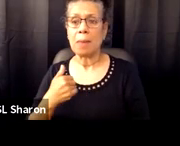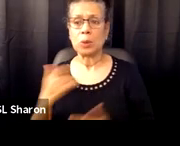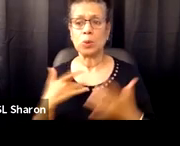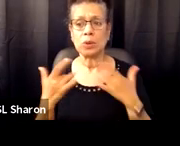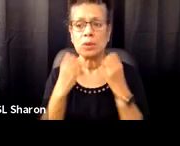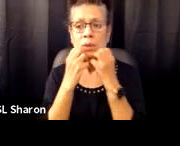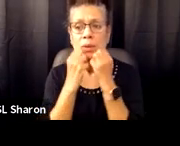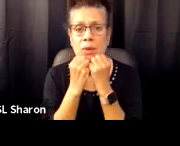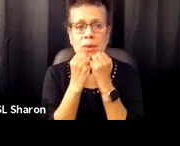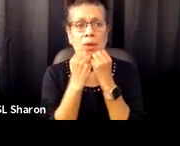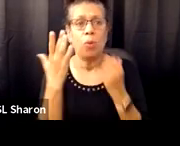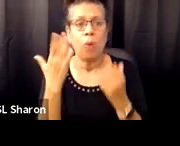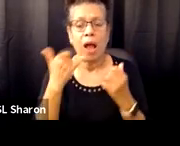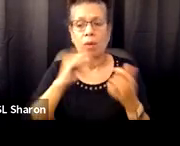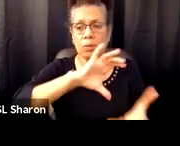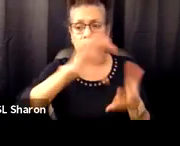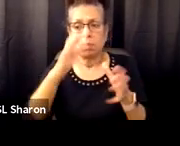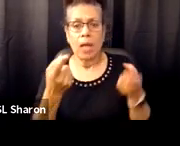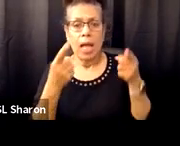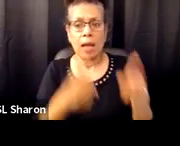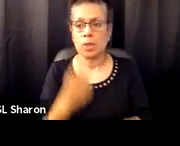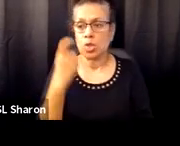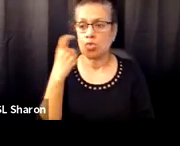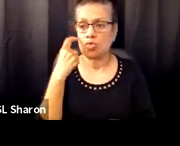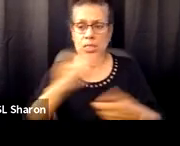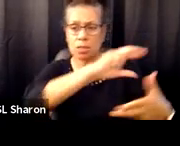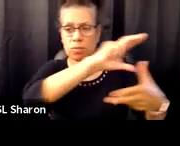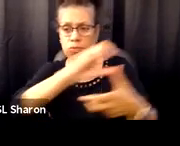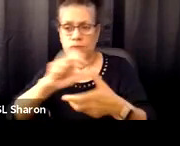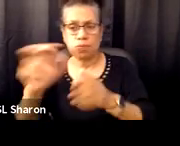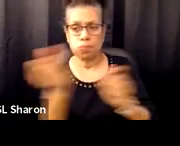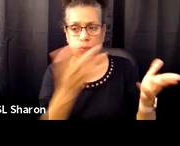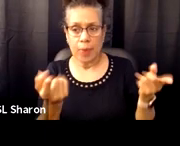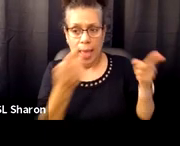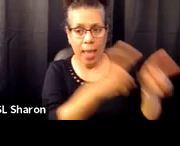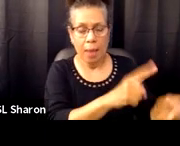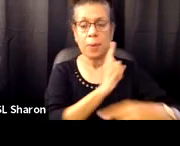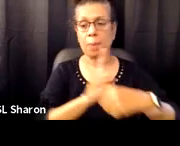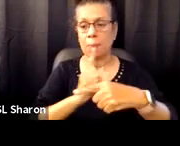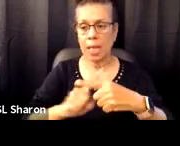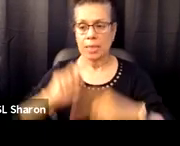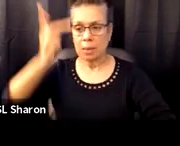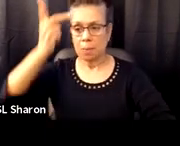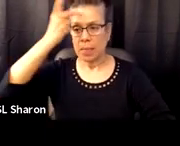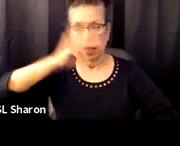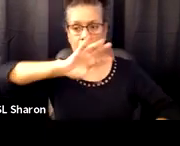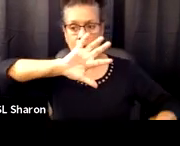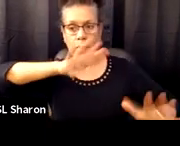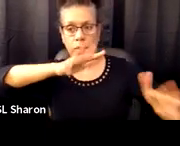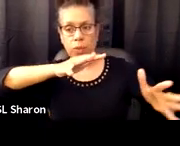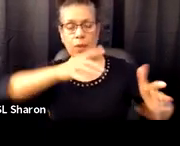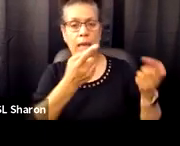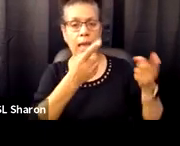ones because of the crisis created by the most recent disasters and the political instability in the country